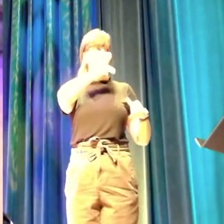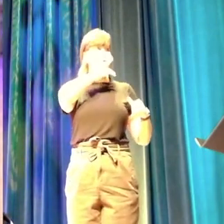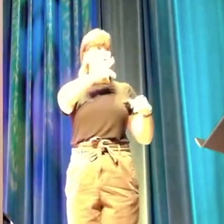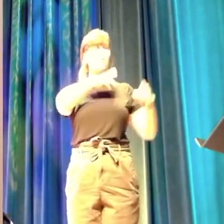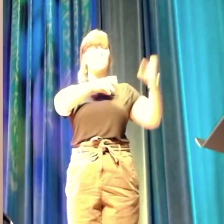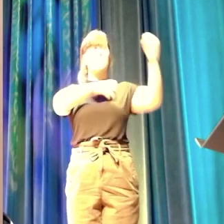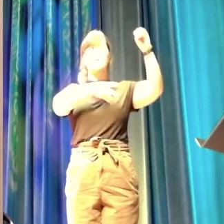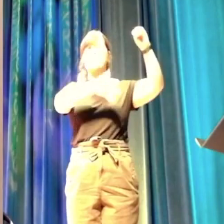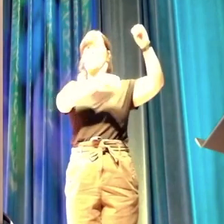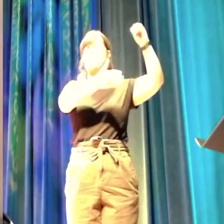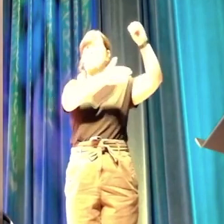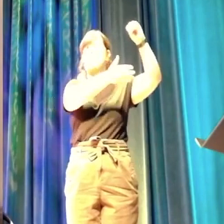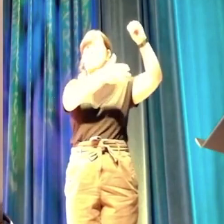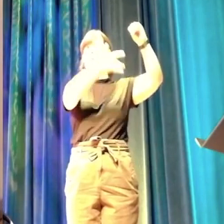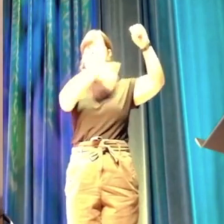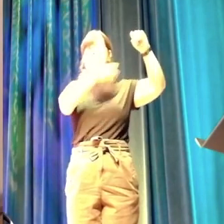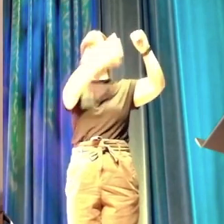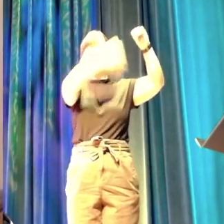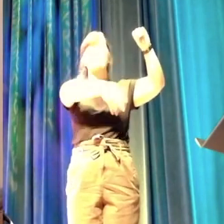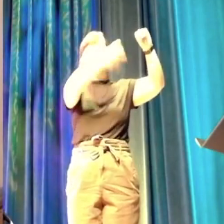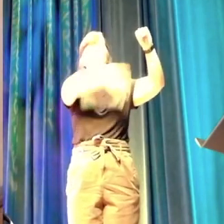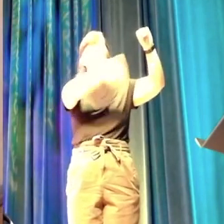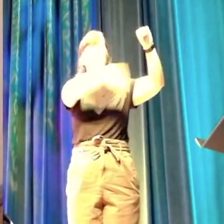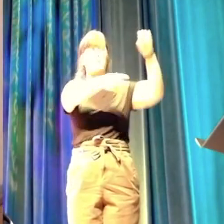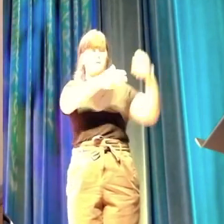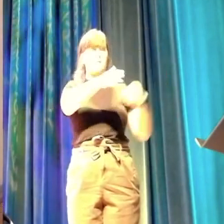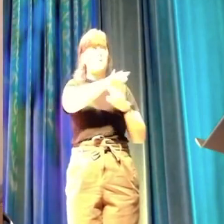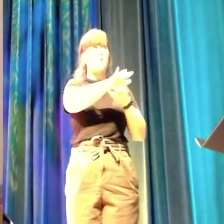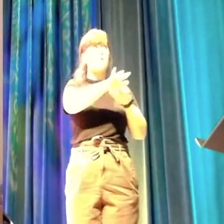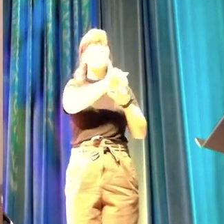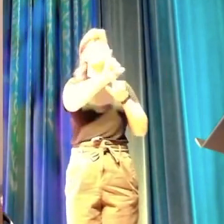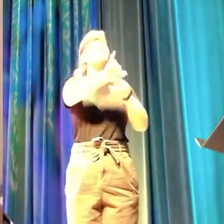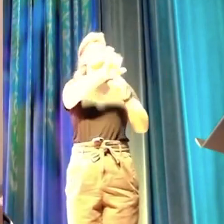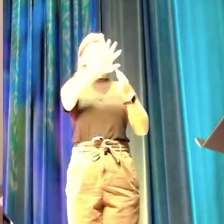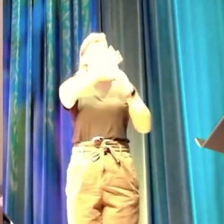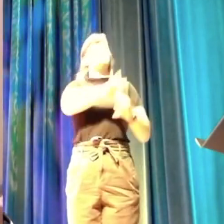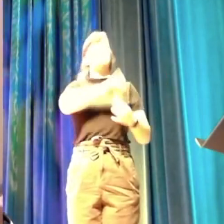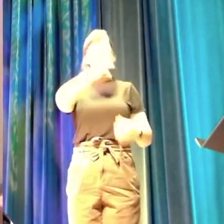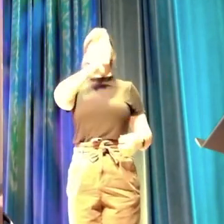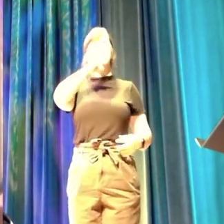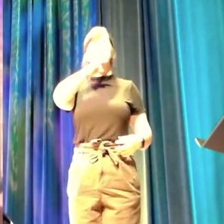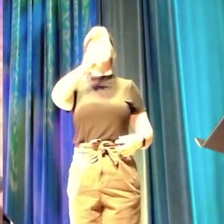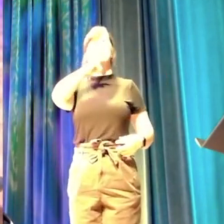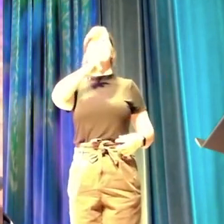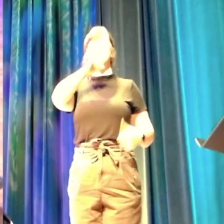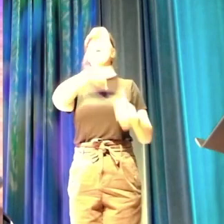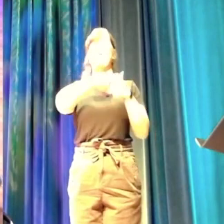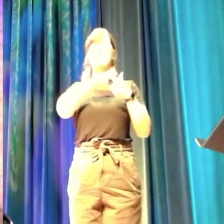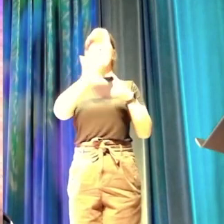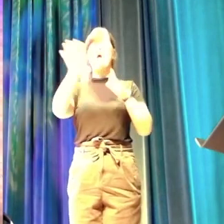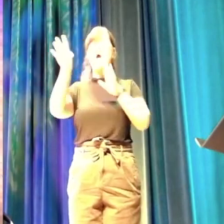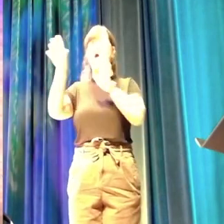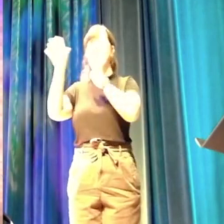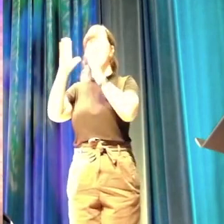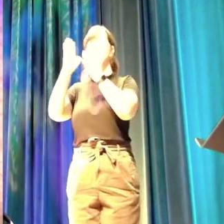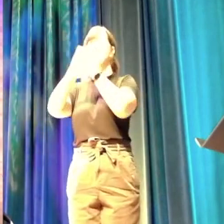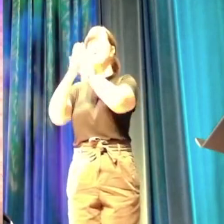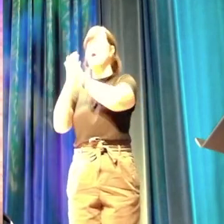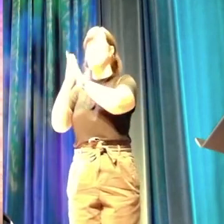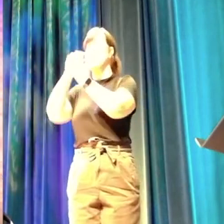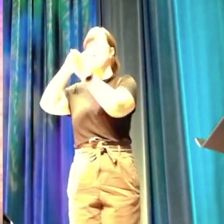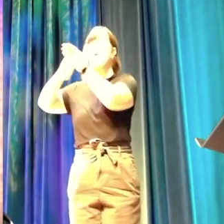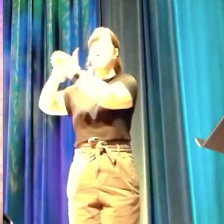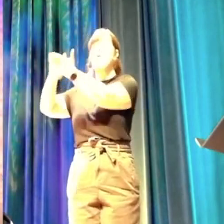water, I began making rapid progress. As the years progressed, I learned more